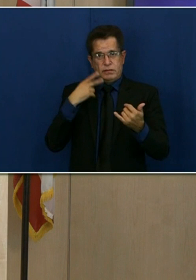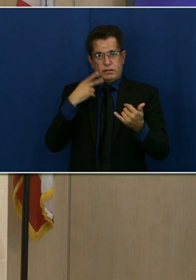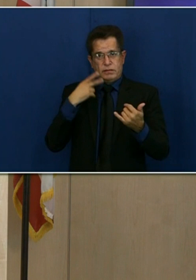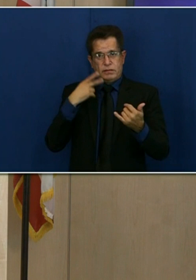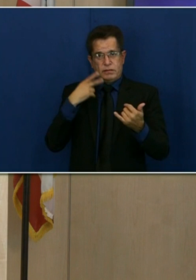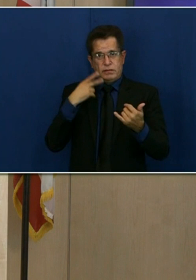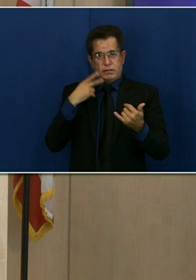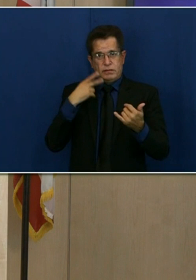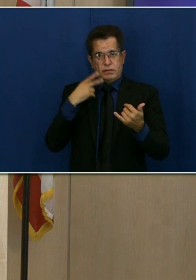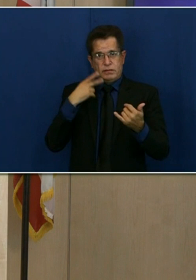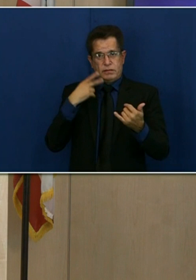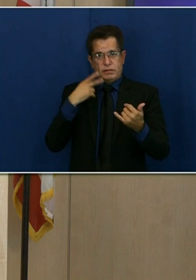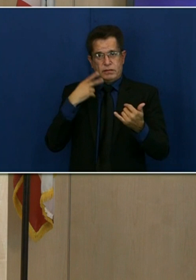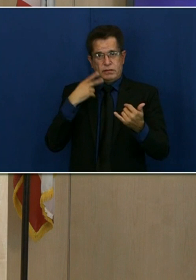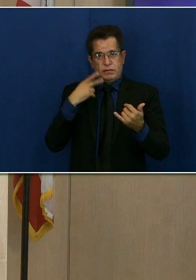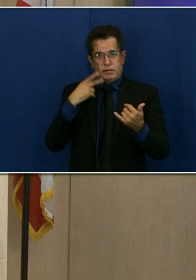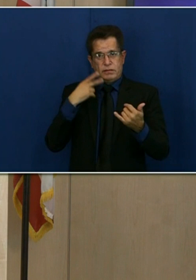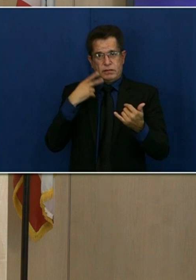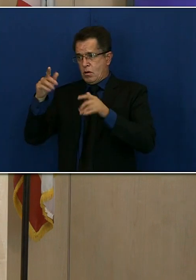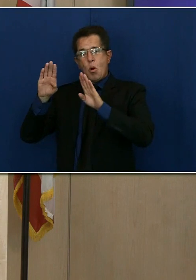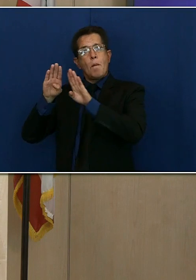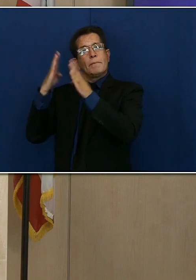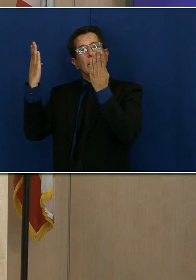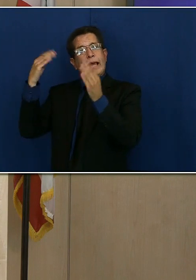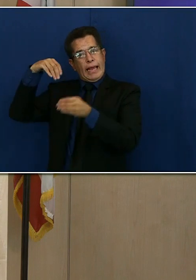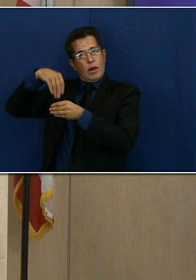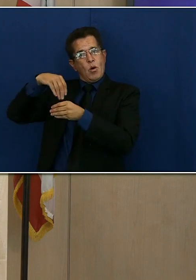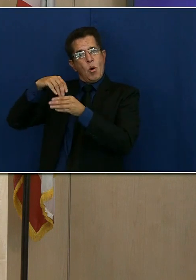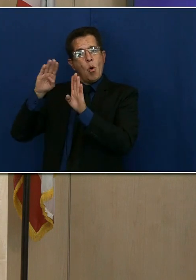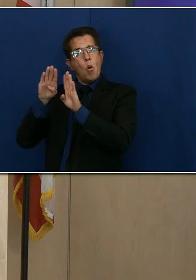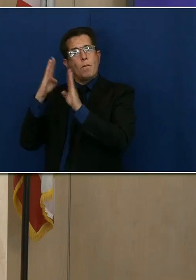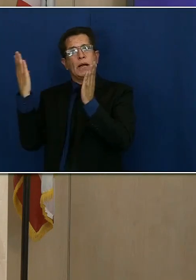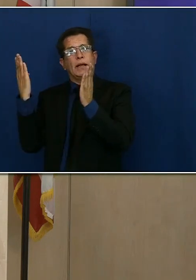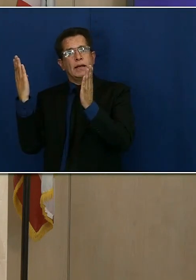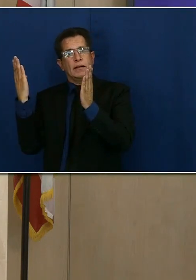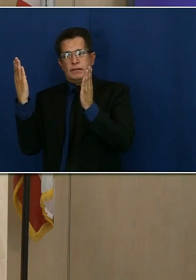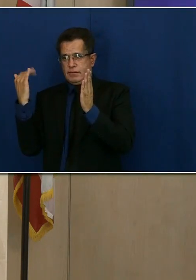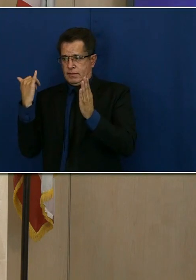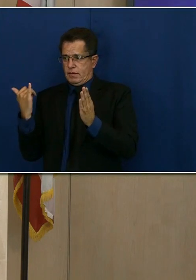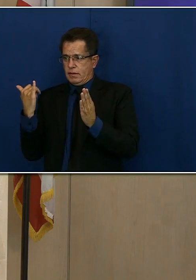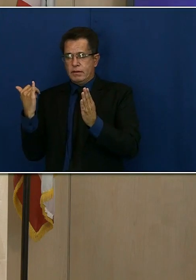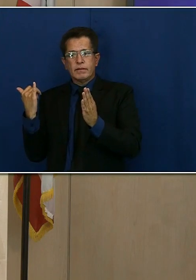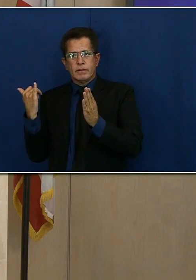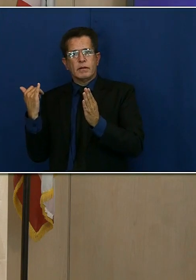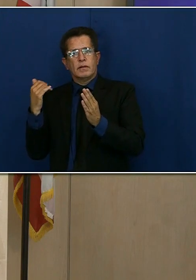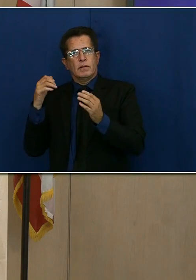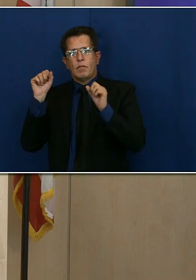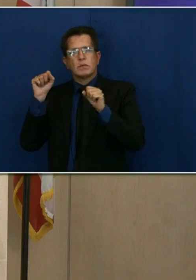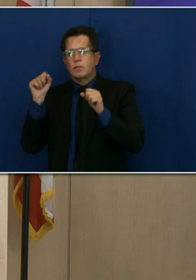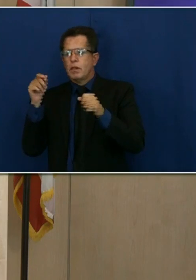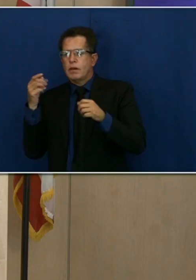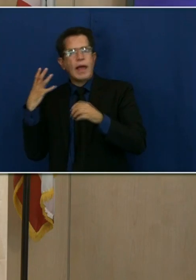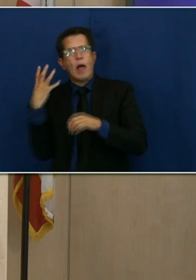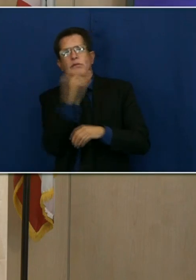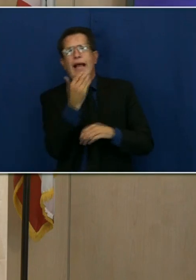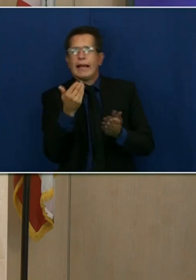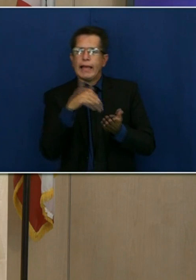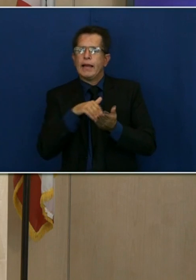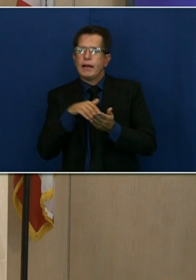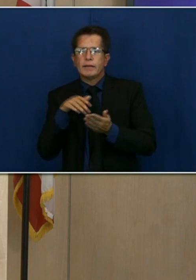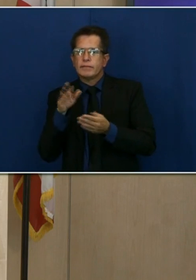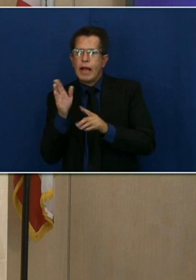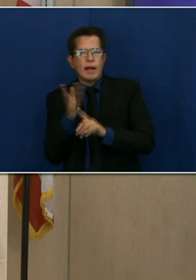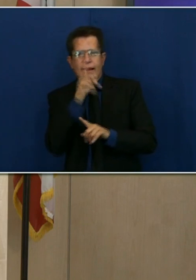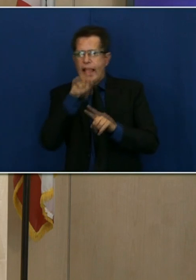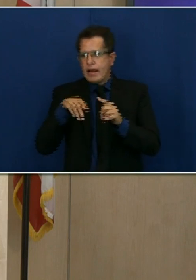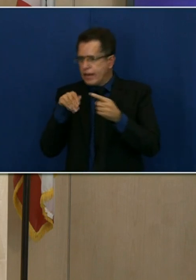different businesses that are currently allowed to operate indoors, you know, I think over the space of like 3 days, having to move back outdoors again or